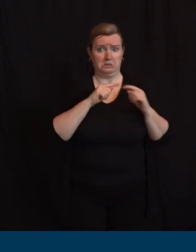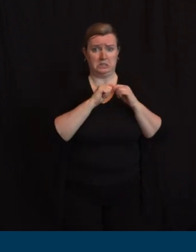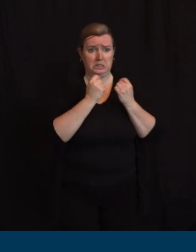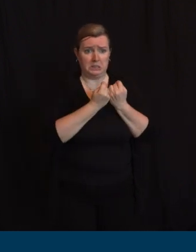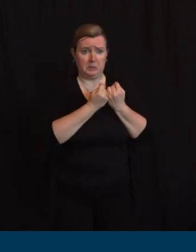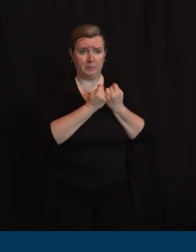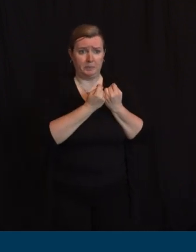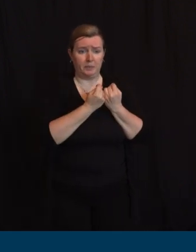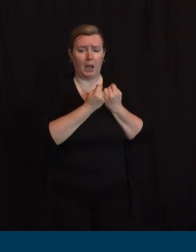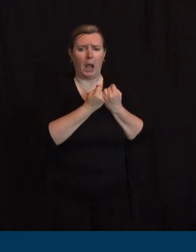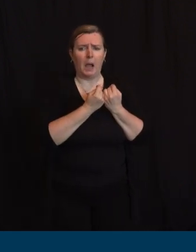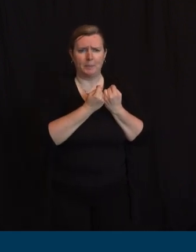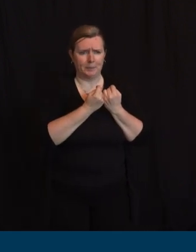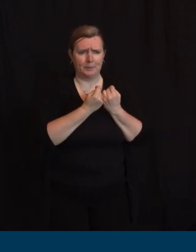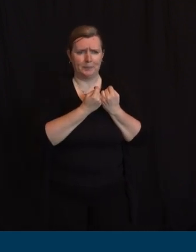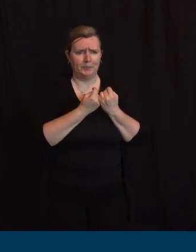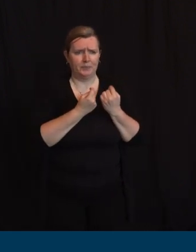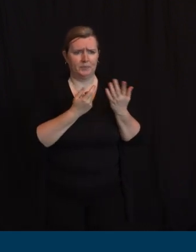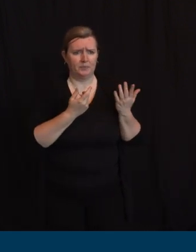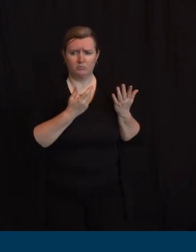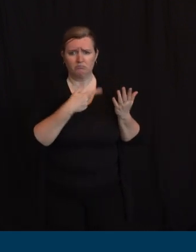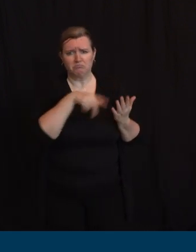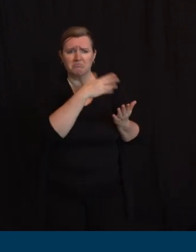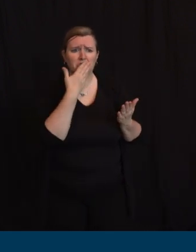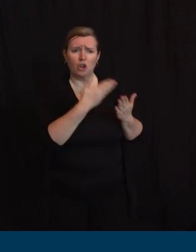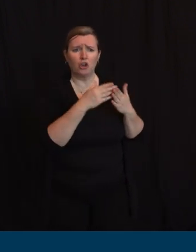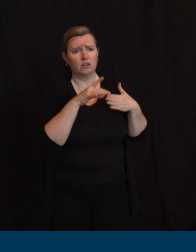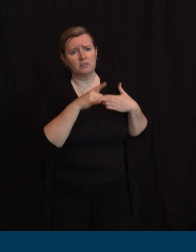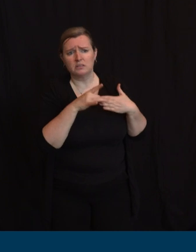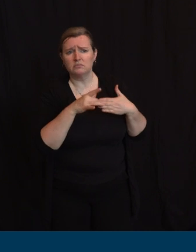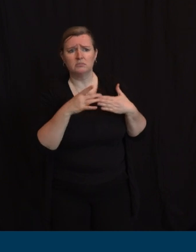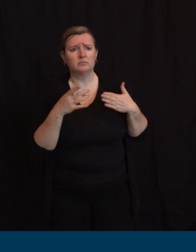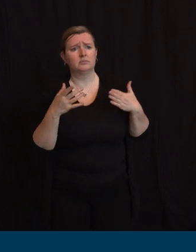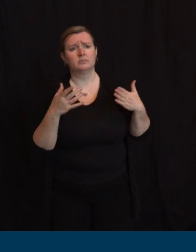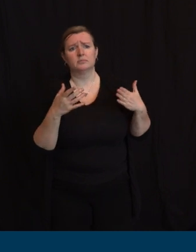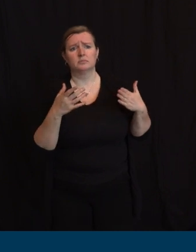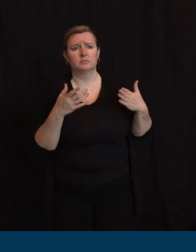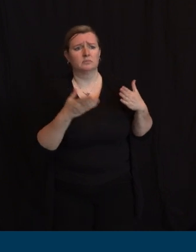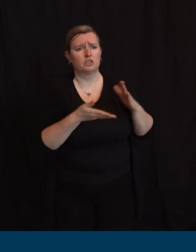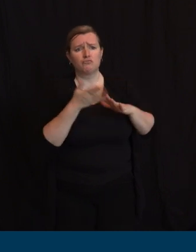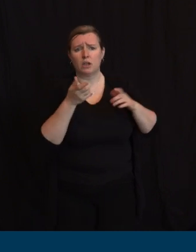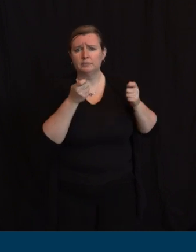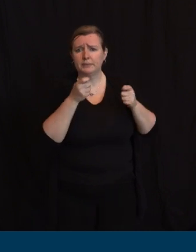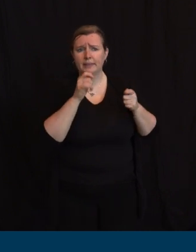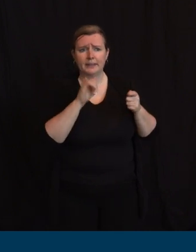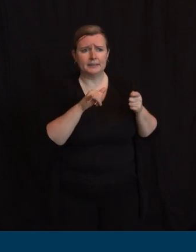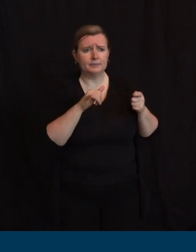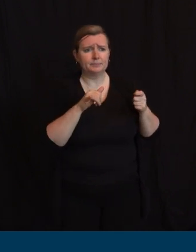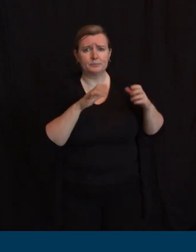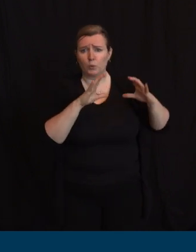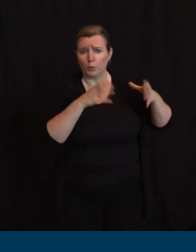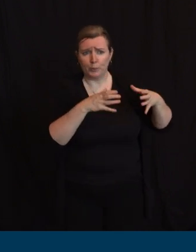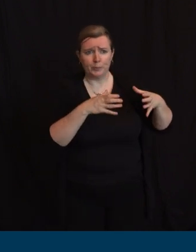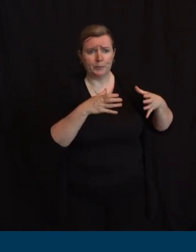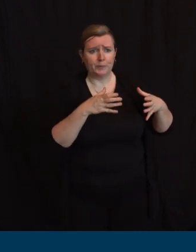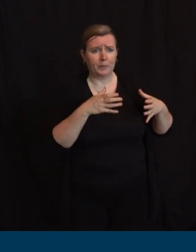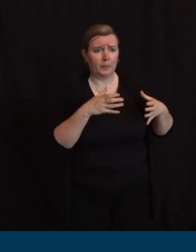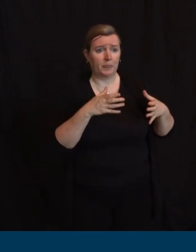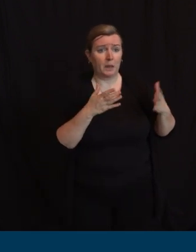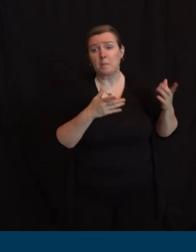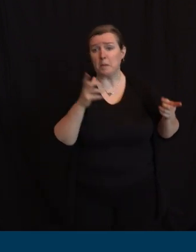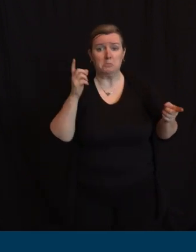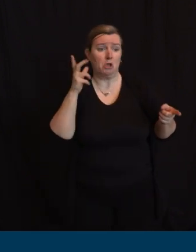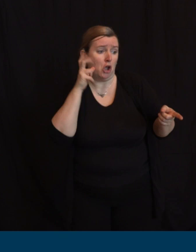Delamater, during this crisis. It's possible he has heard from them, and if he has, Dan Bryan, you'll make sure we come back and tell you